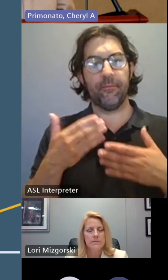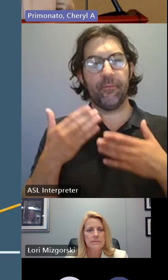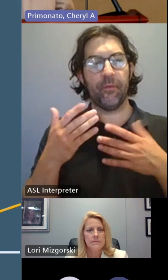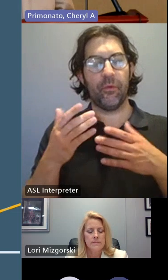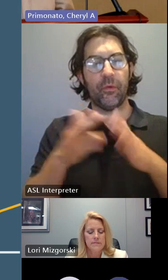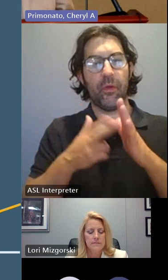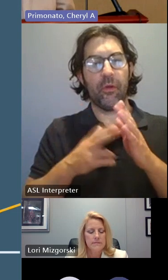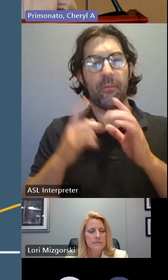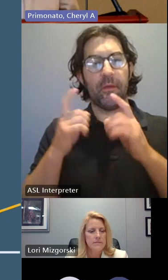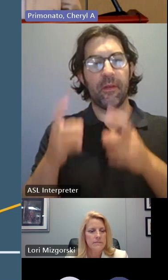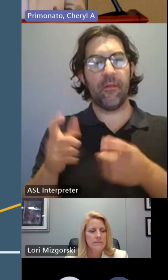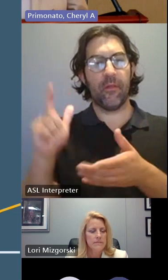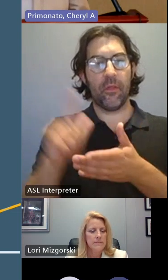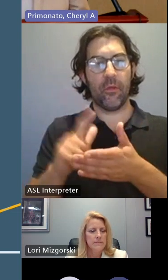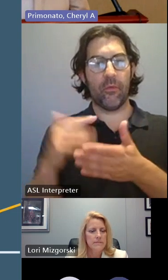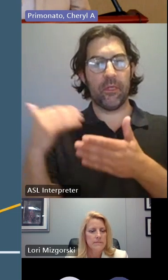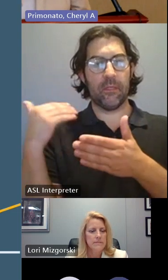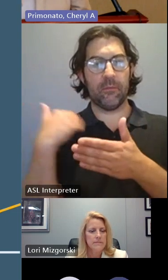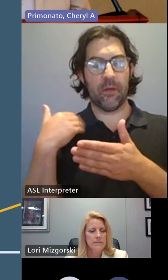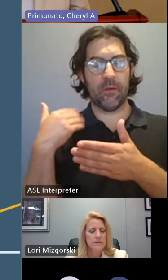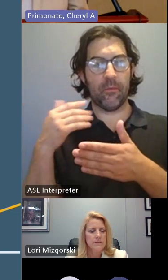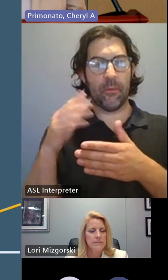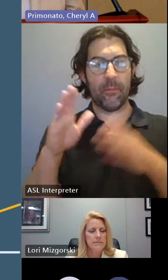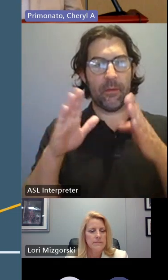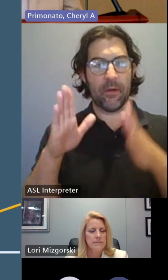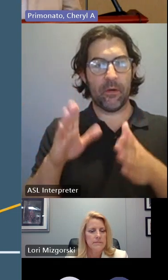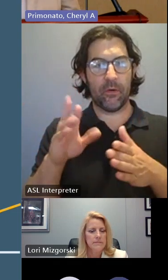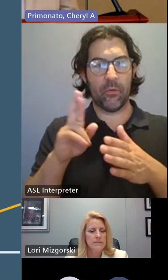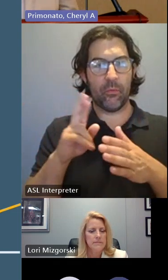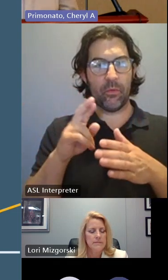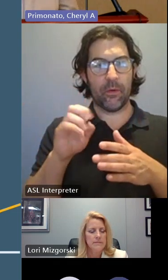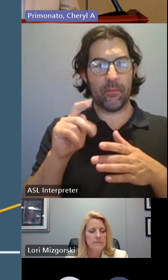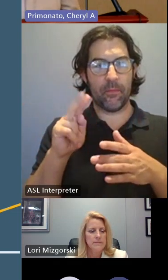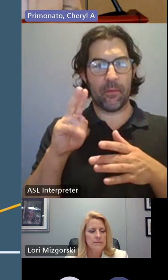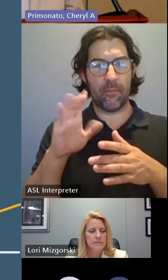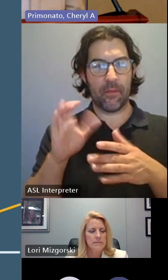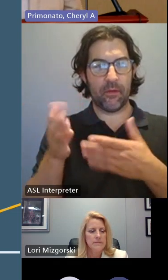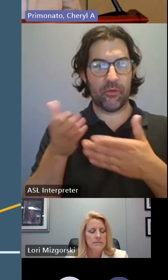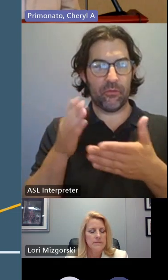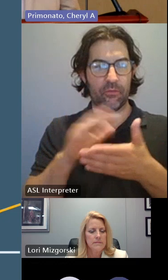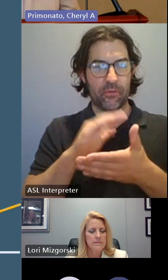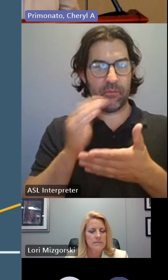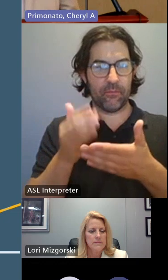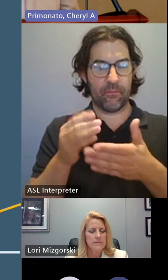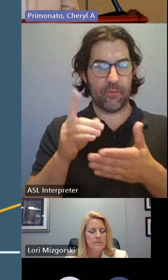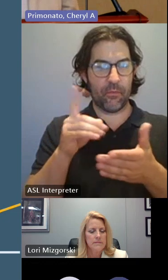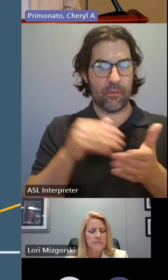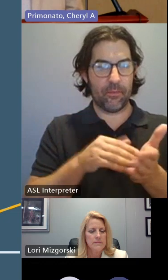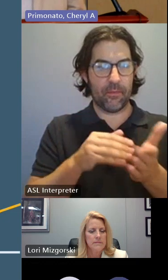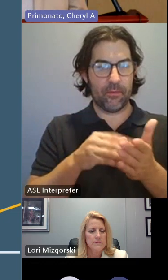responsive and responsible bidder, Republic Services, in the estimated amount of